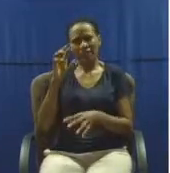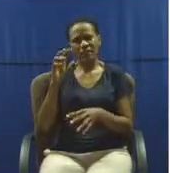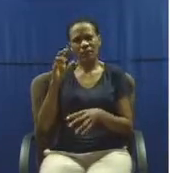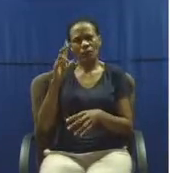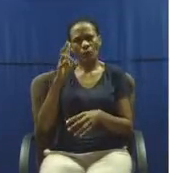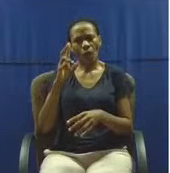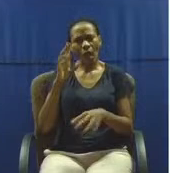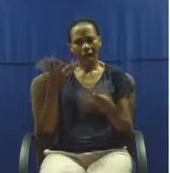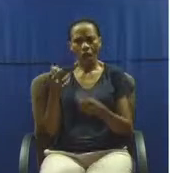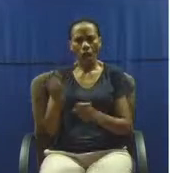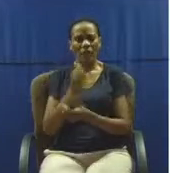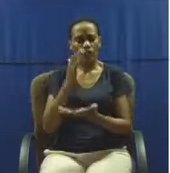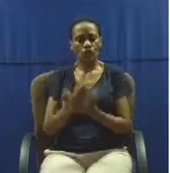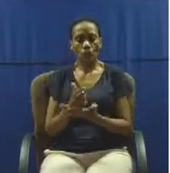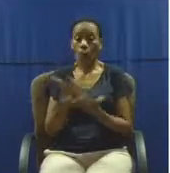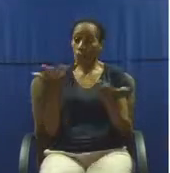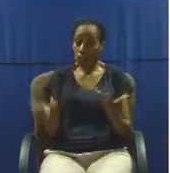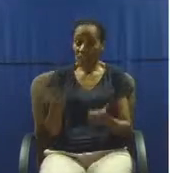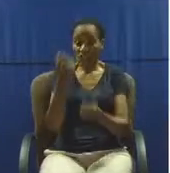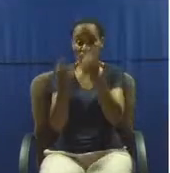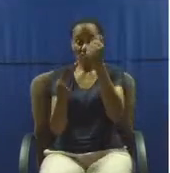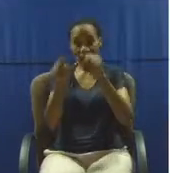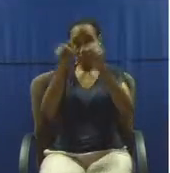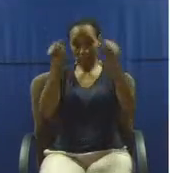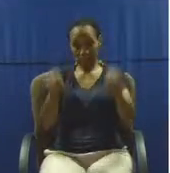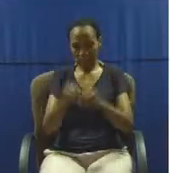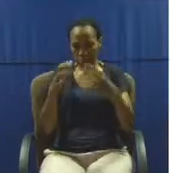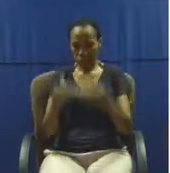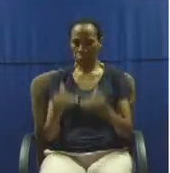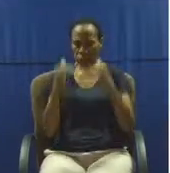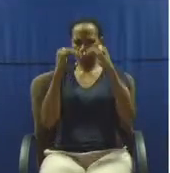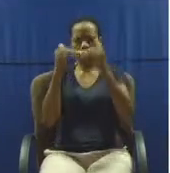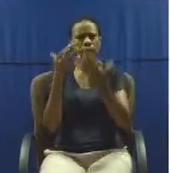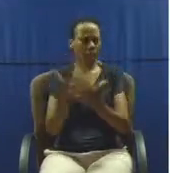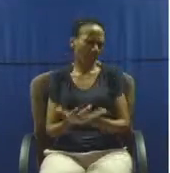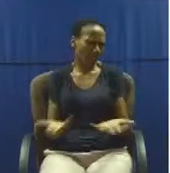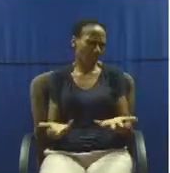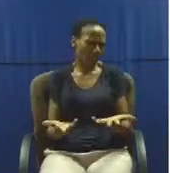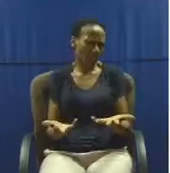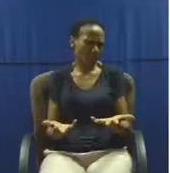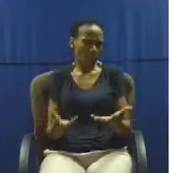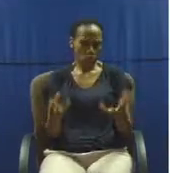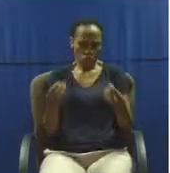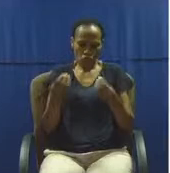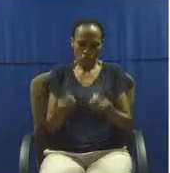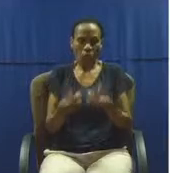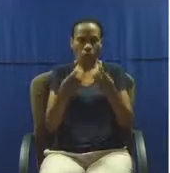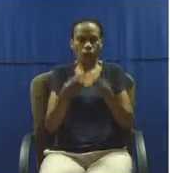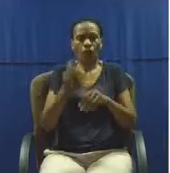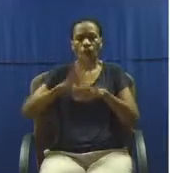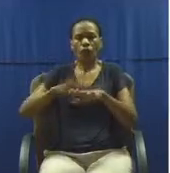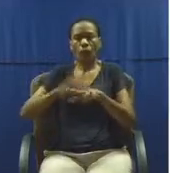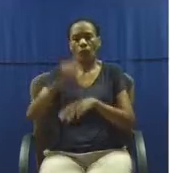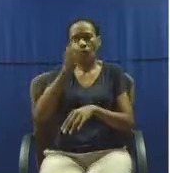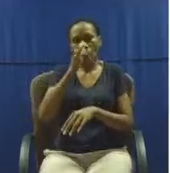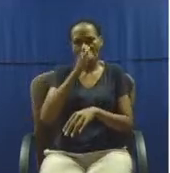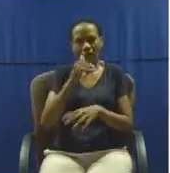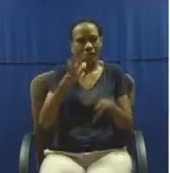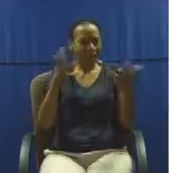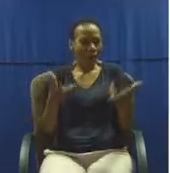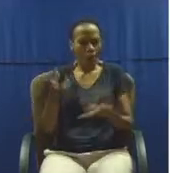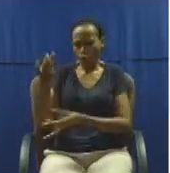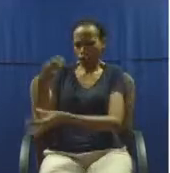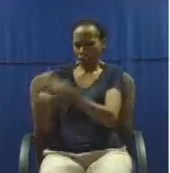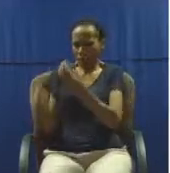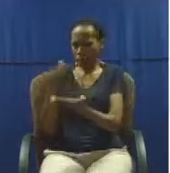criminal justice system to ensure the effectiveness and efficiency in dealing with crime and fighting corruption? I thank